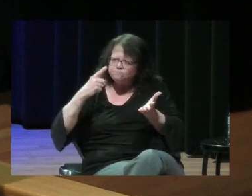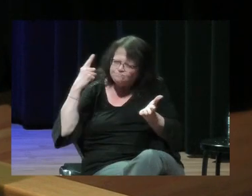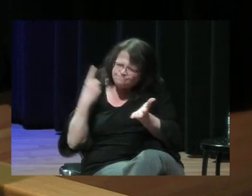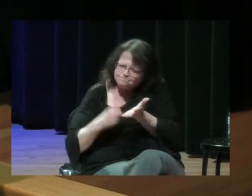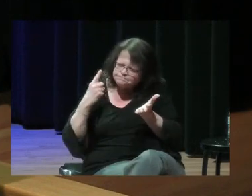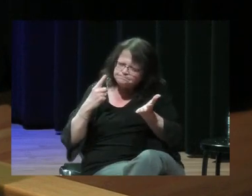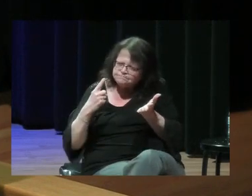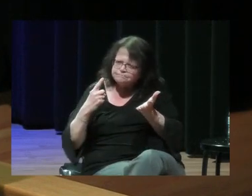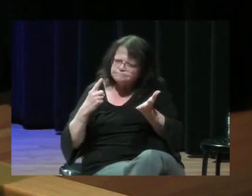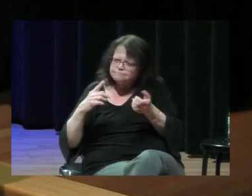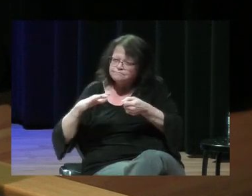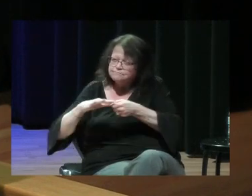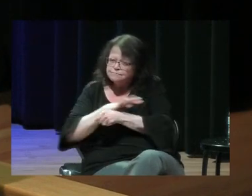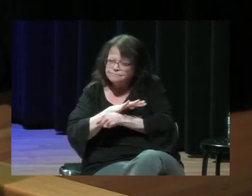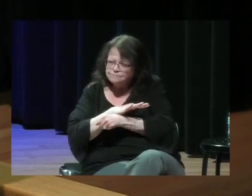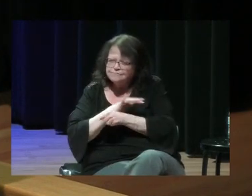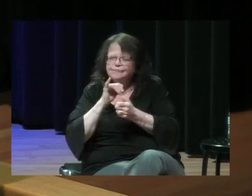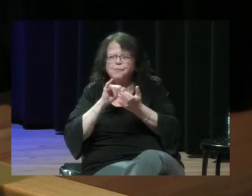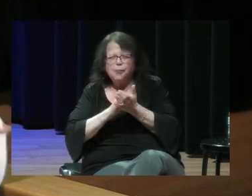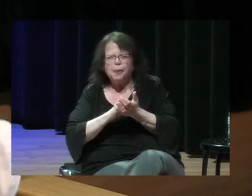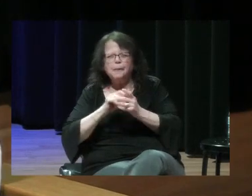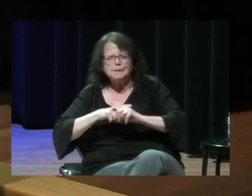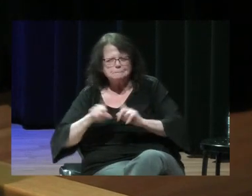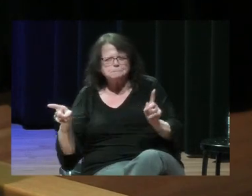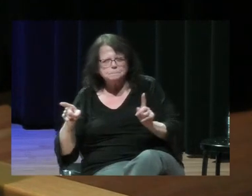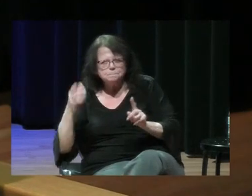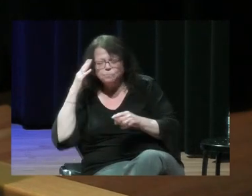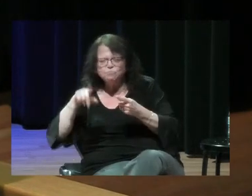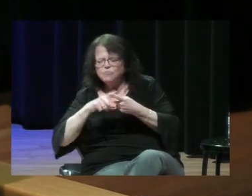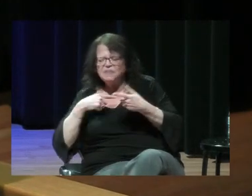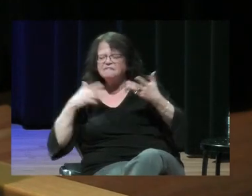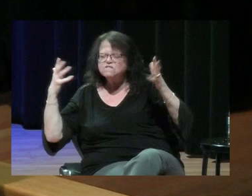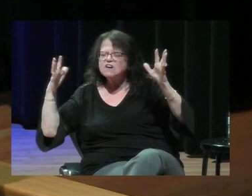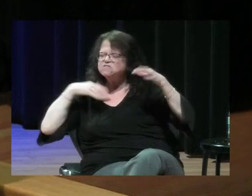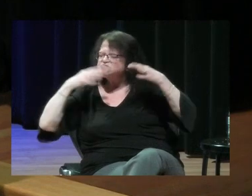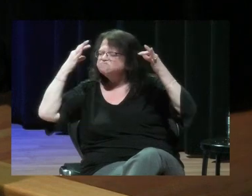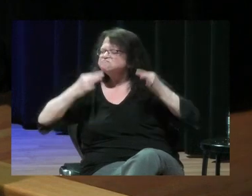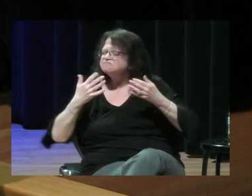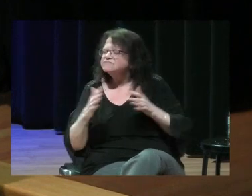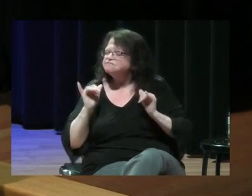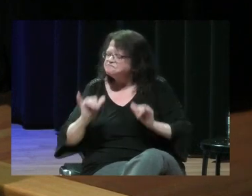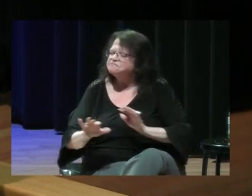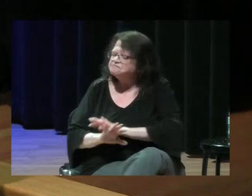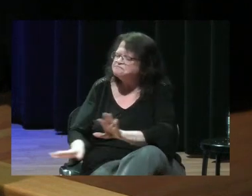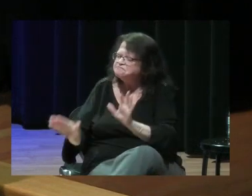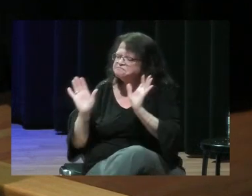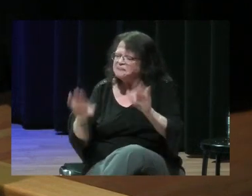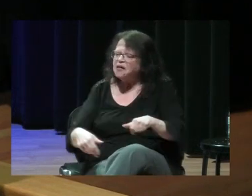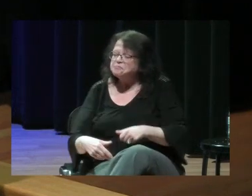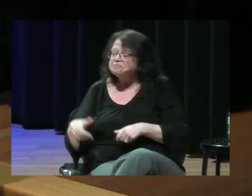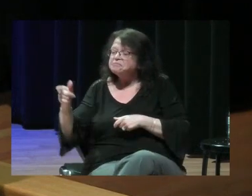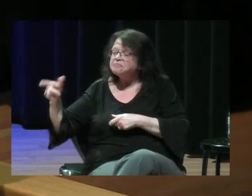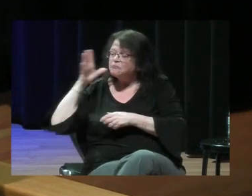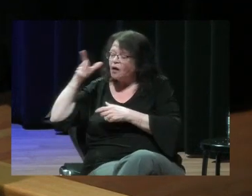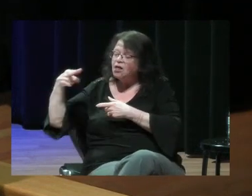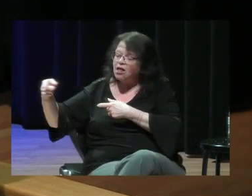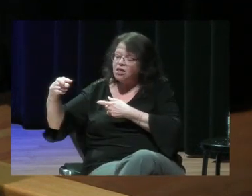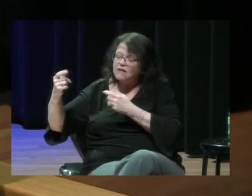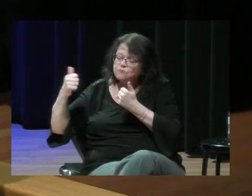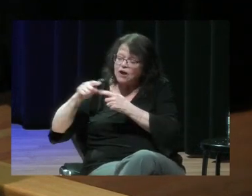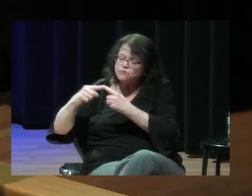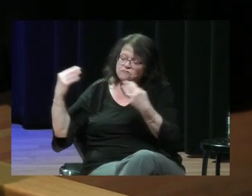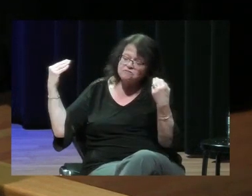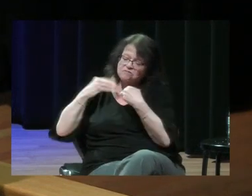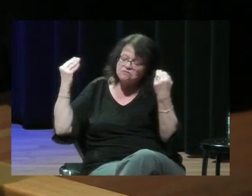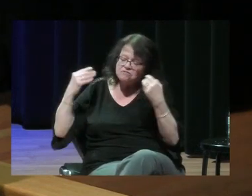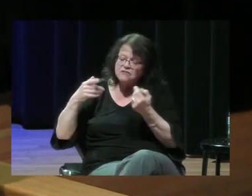I'm done, I figured it out, and this is where I've settled, we're not going to allow people to work on us, which means we're not listening,